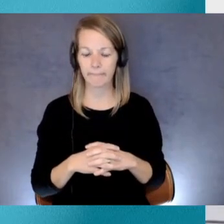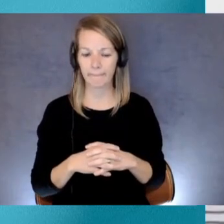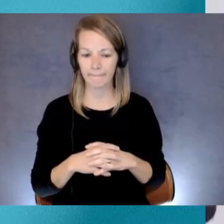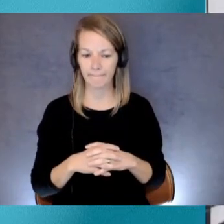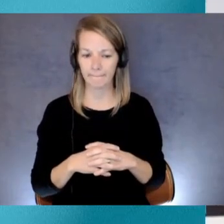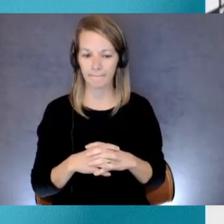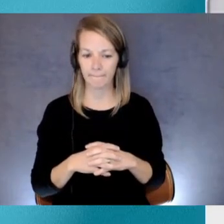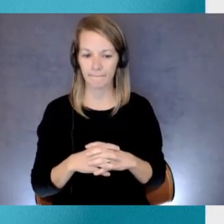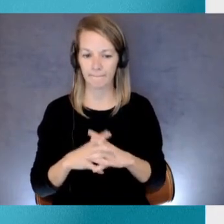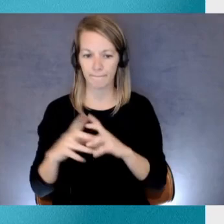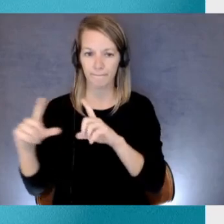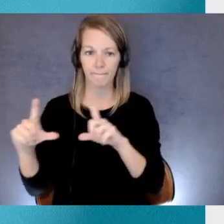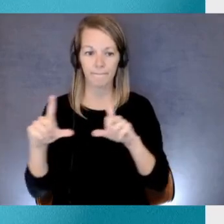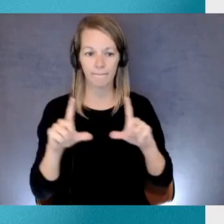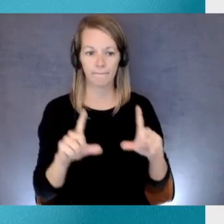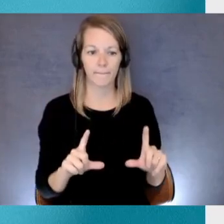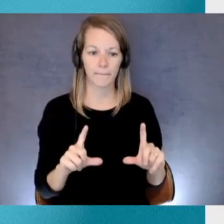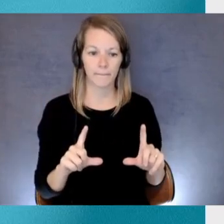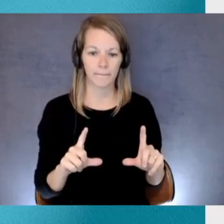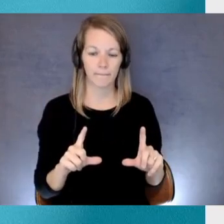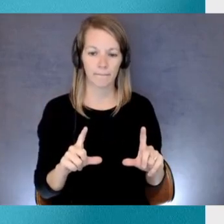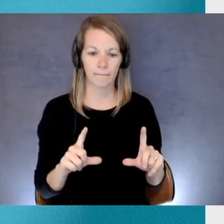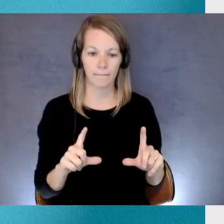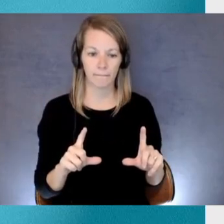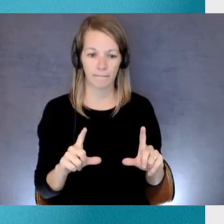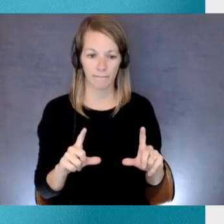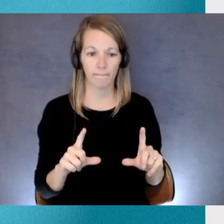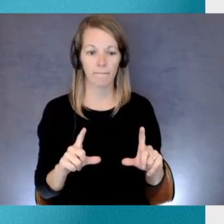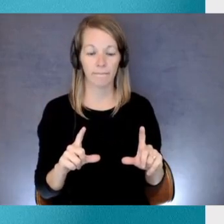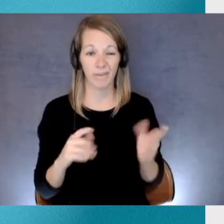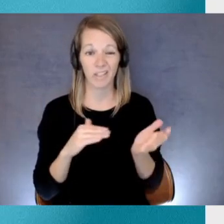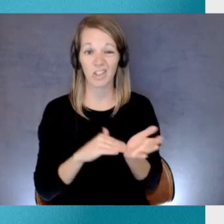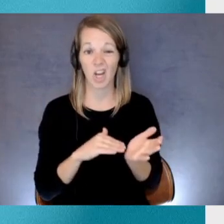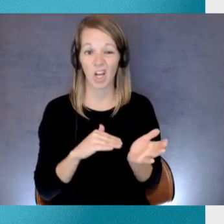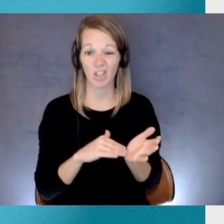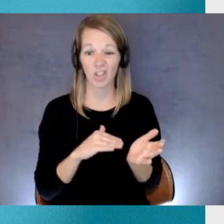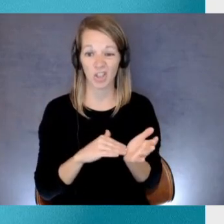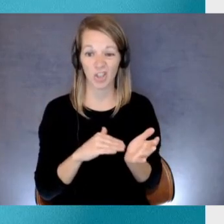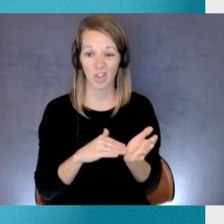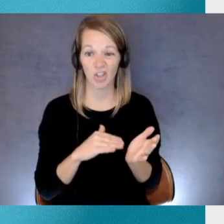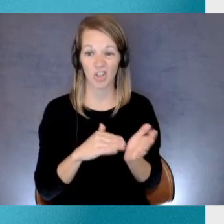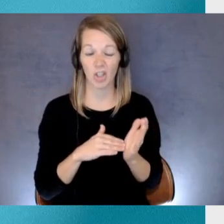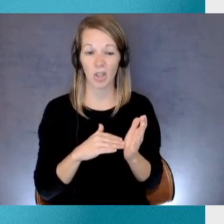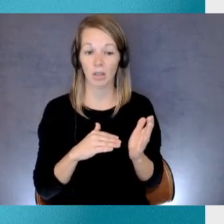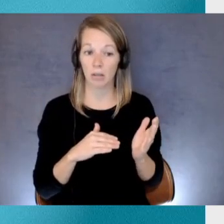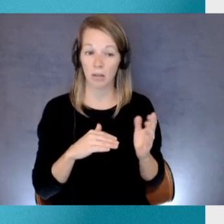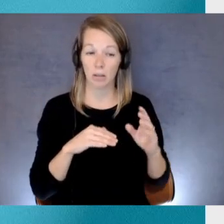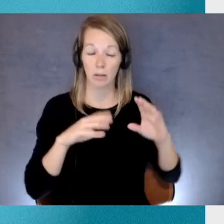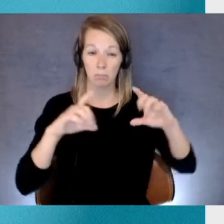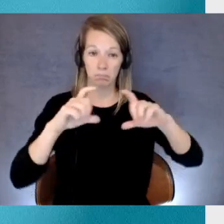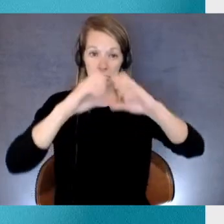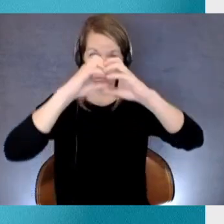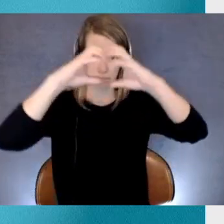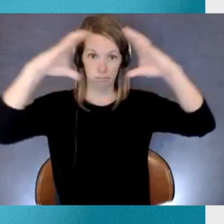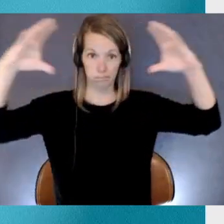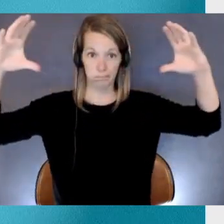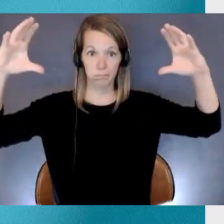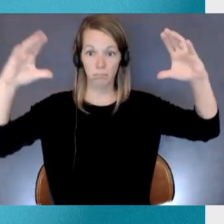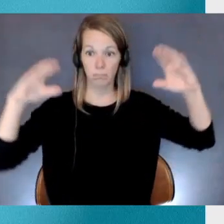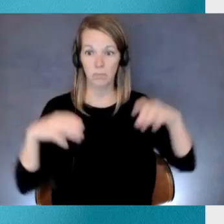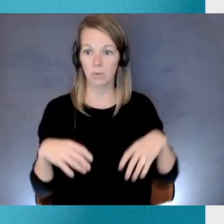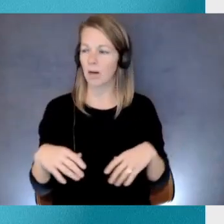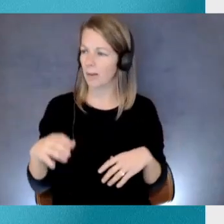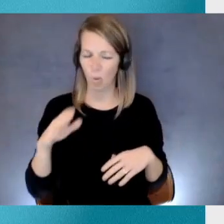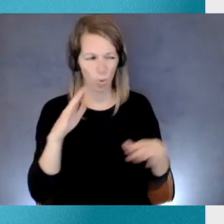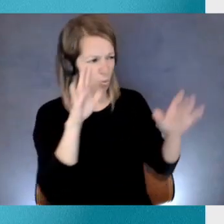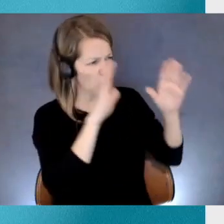All right, let's move on to the next panel. Next panel, we have the doctor then, I'm beginning to worry that no one understands on